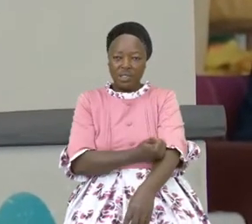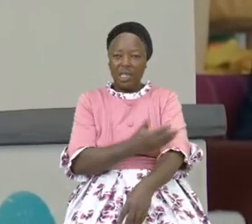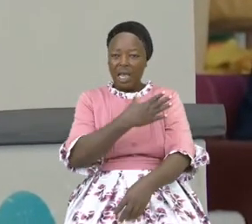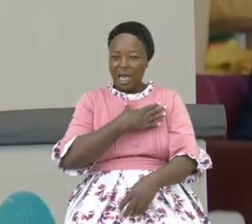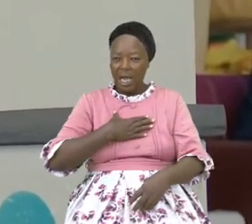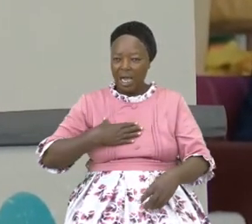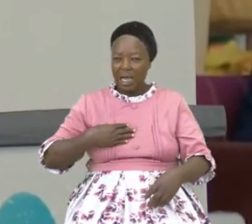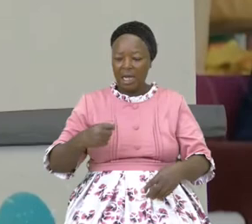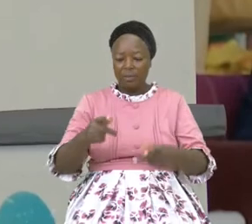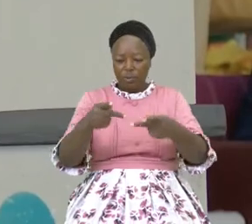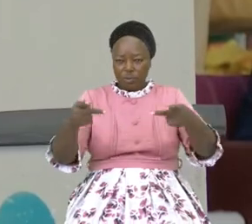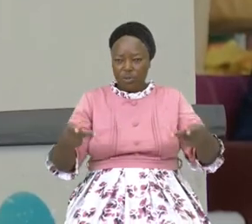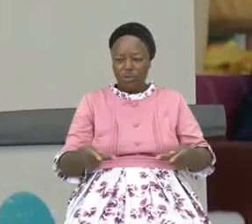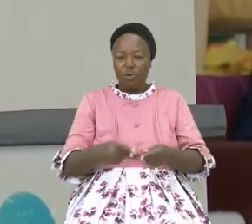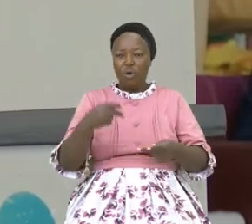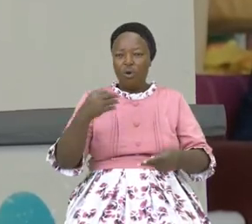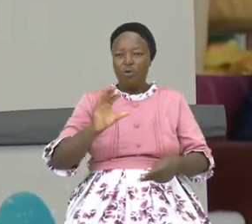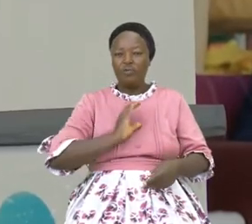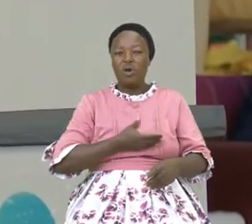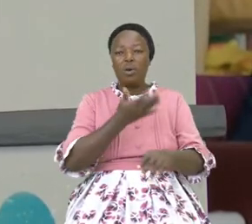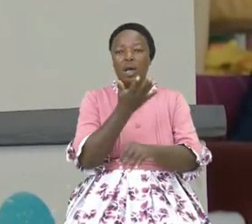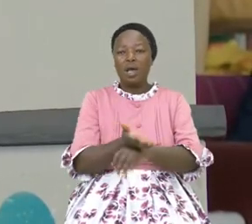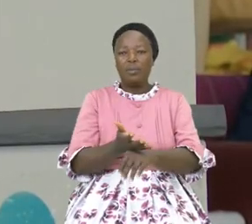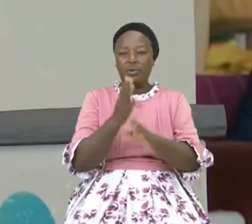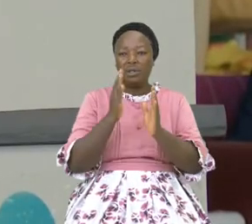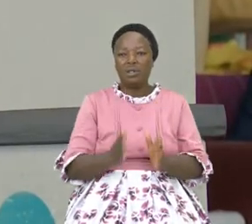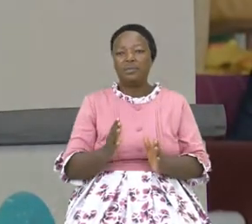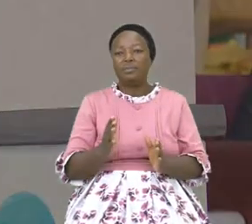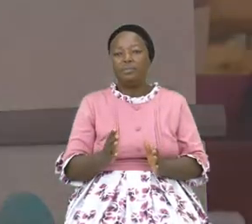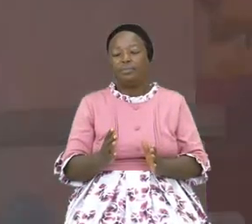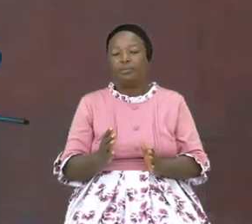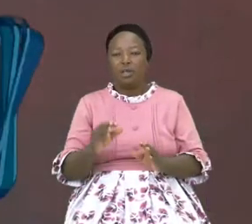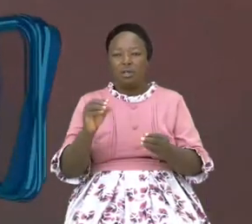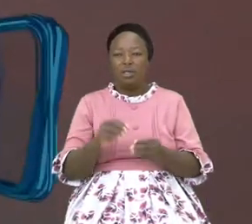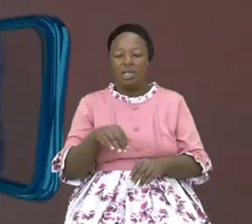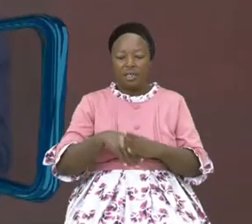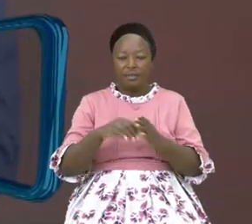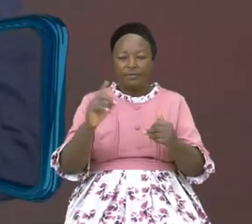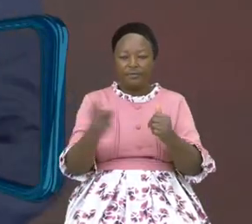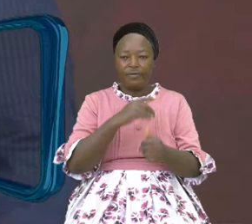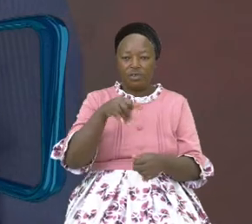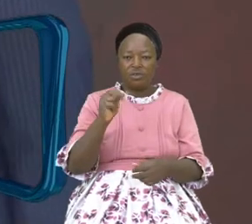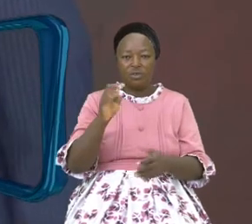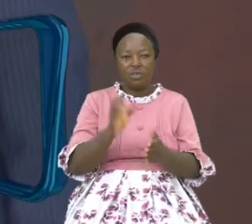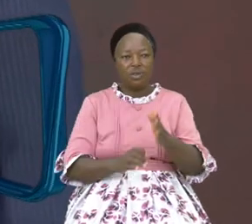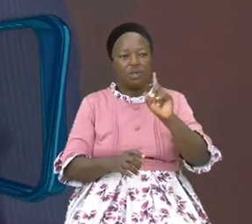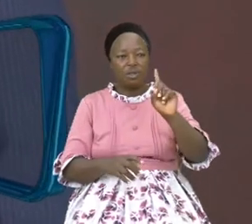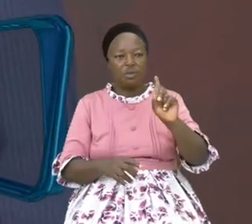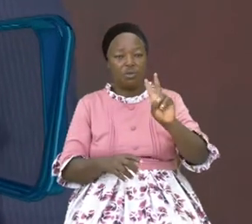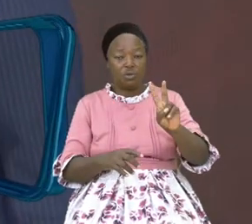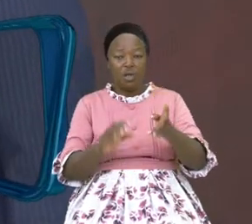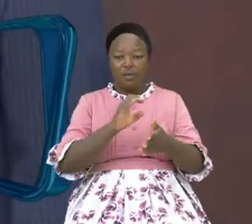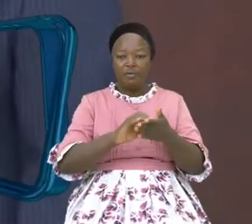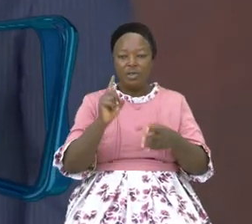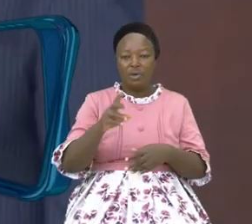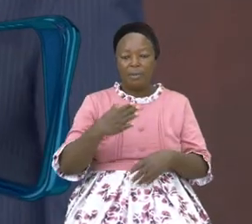and position of our advocate. In 1 John chapter 2, I'm reading from verse 1, "My little